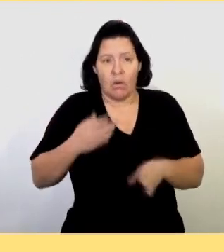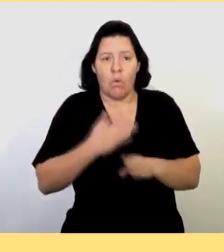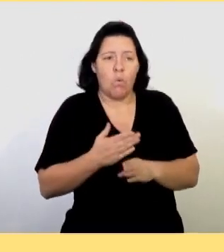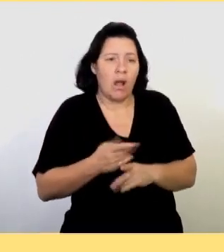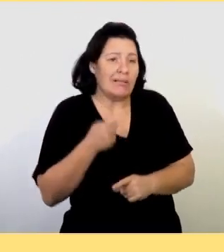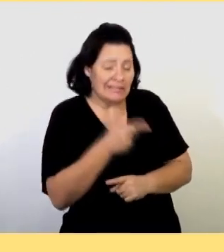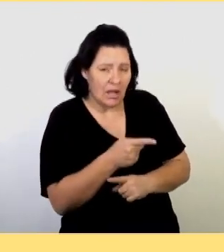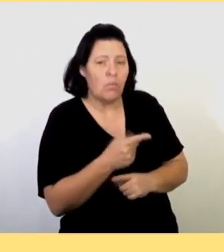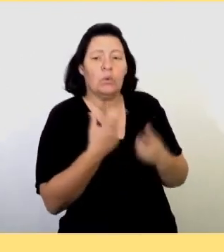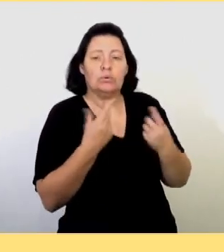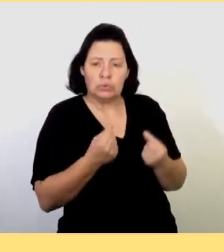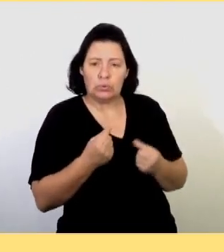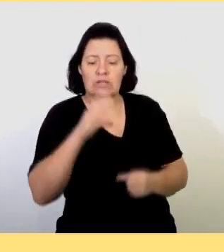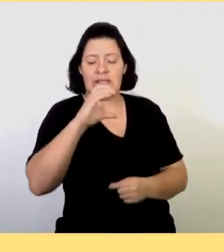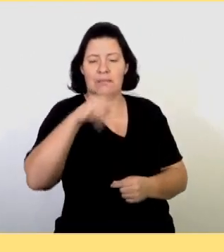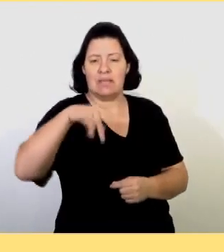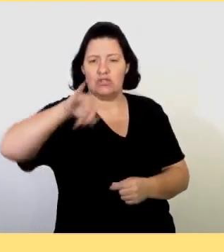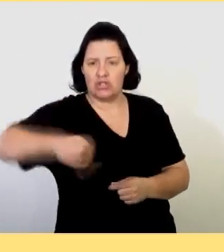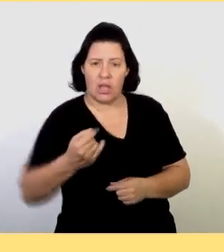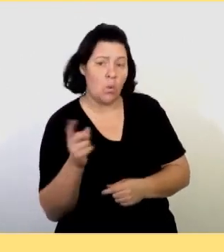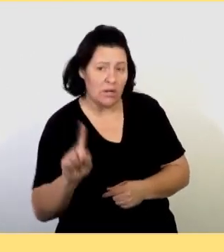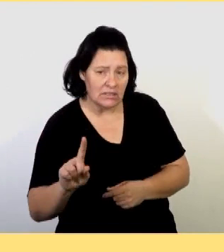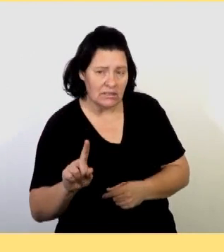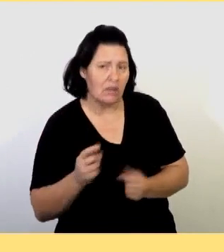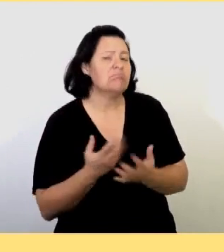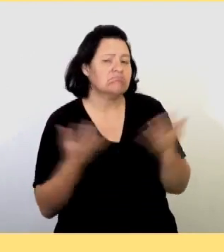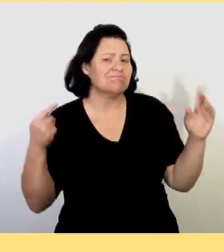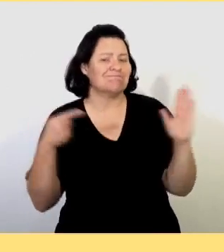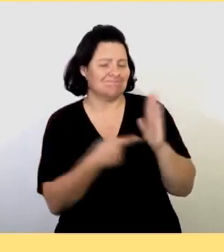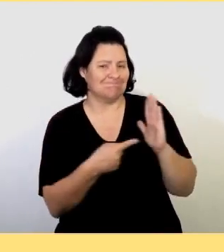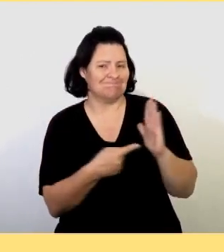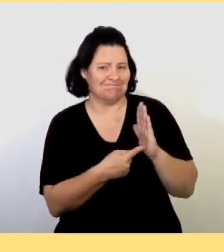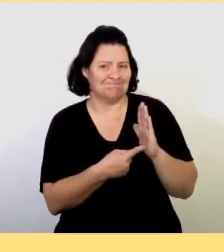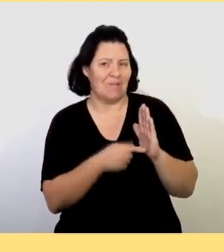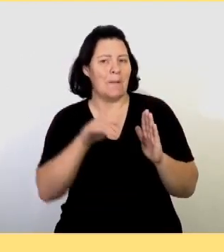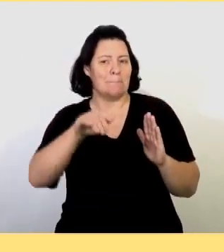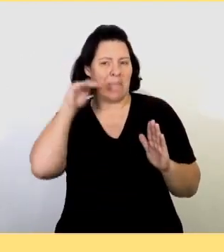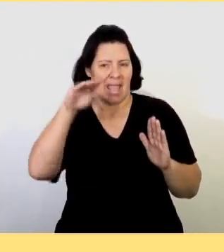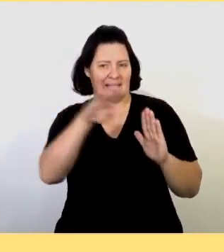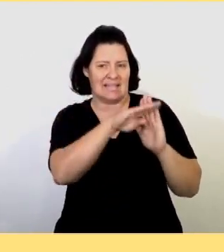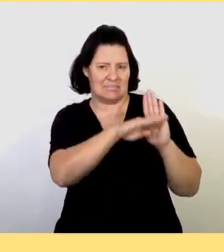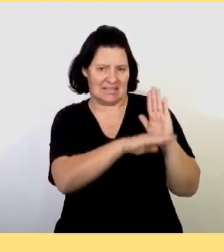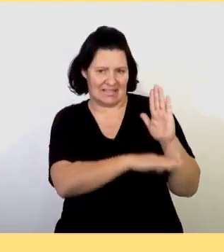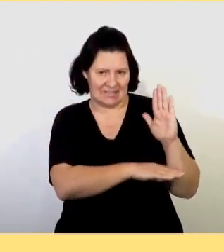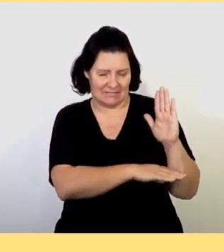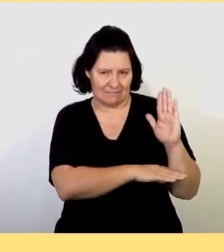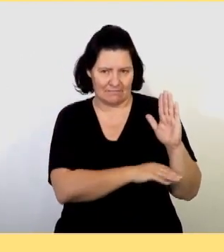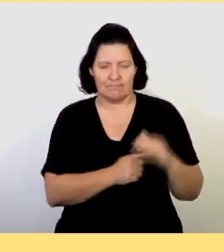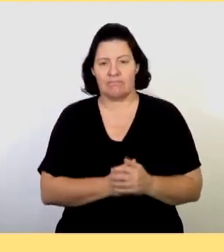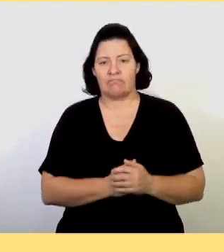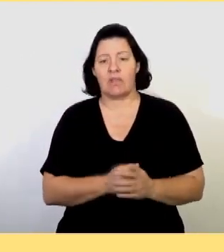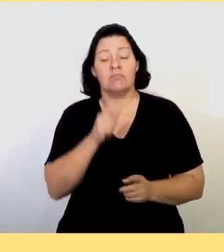working with when we are going to be doing our CPJ is mostly a bank